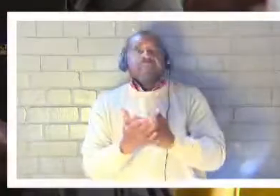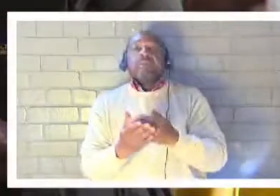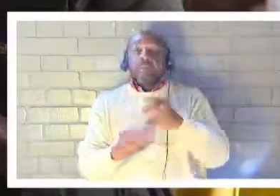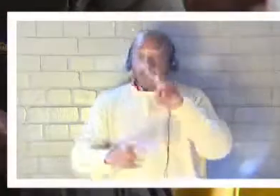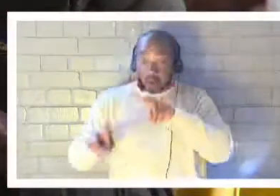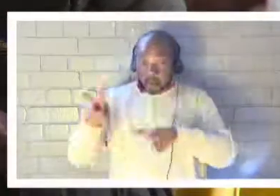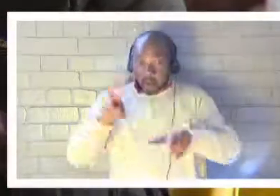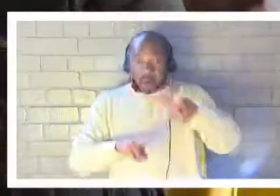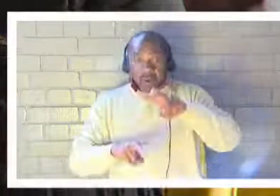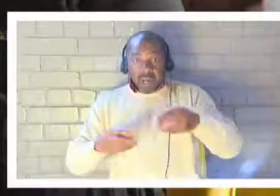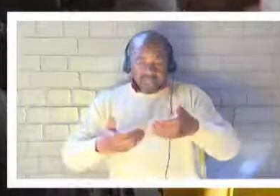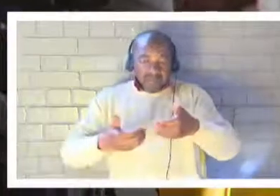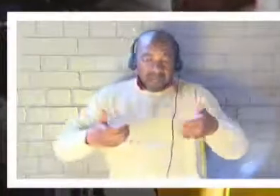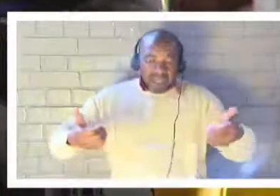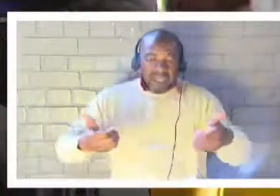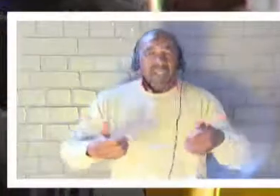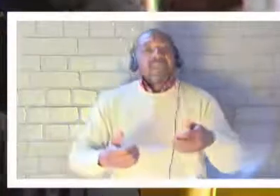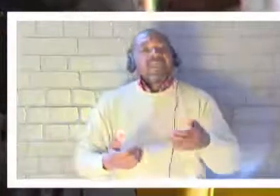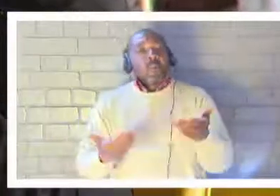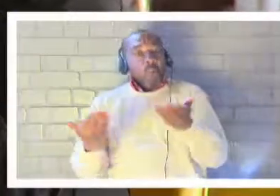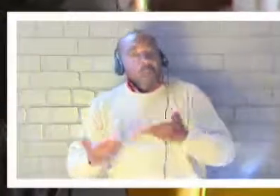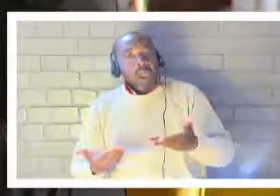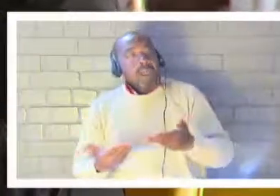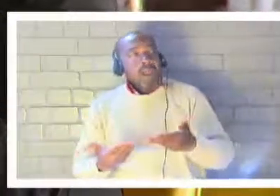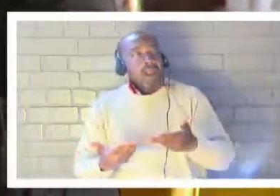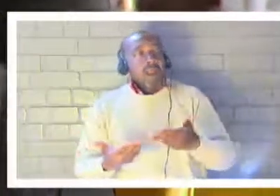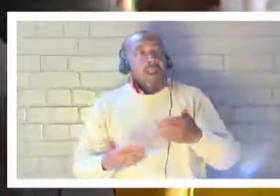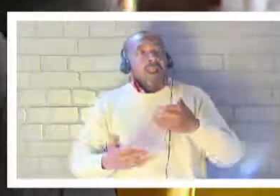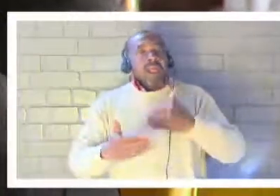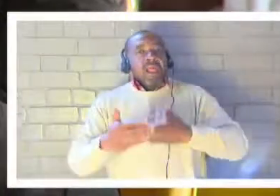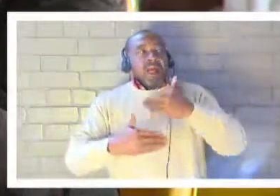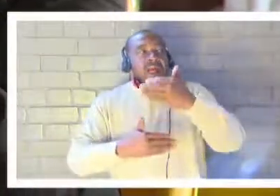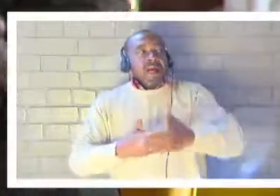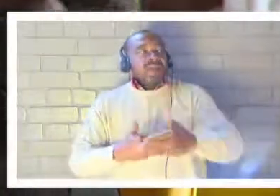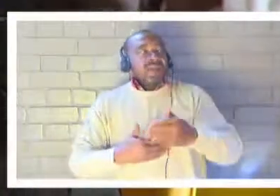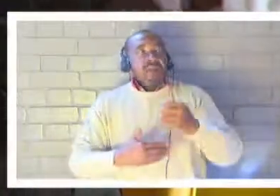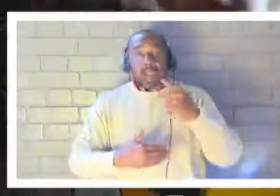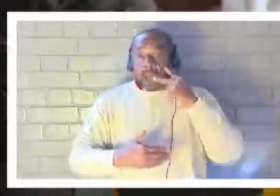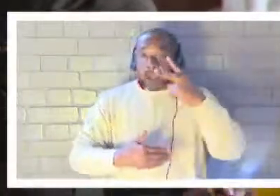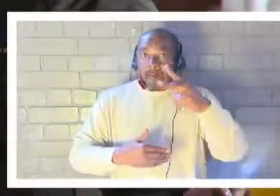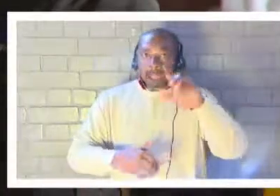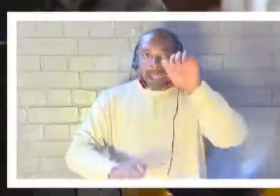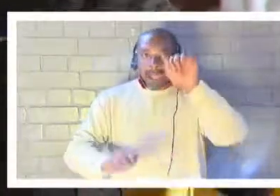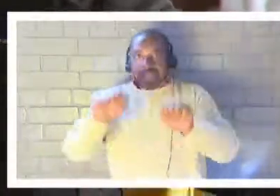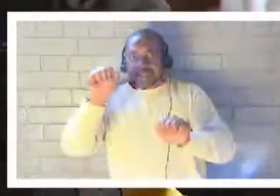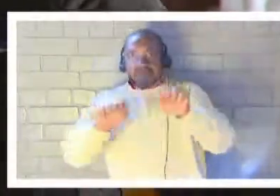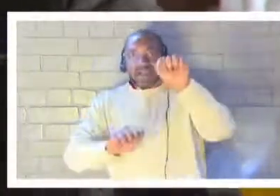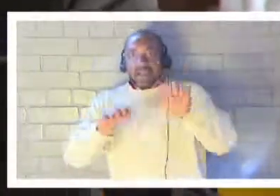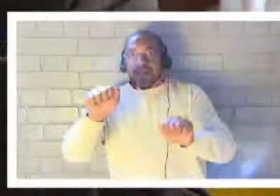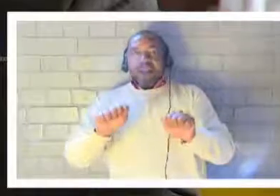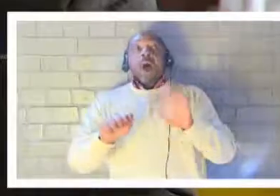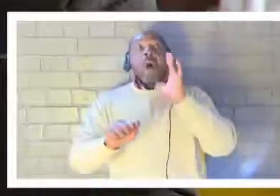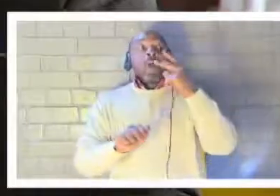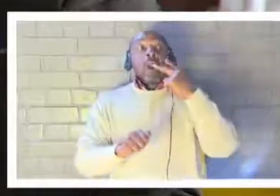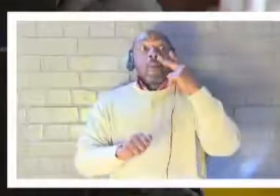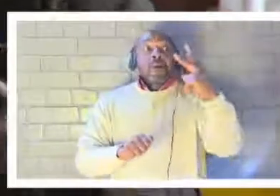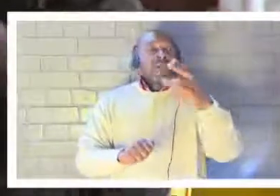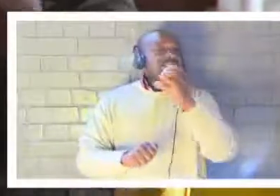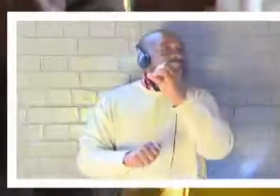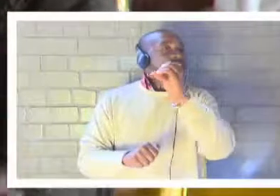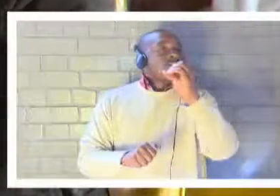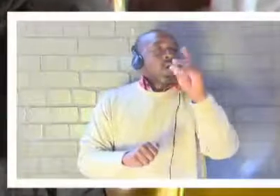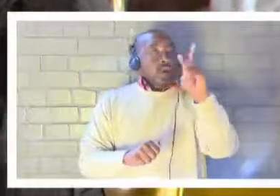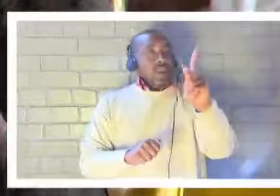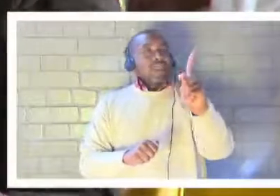our assessment, we'll see to say, okay, according to our needs, we need three plumbers, we need three carpenters, we need four electricians. And